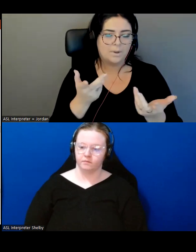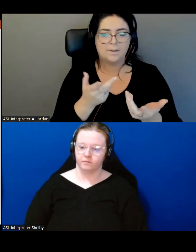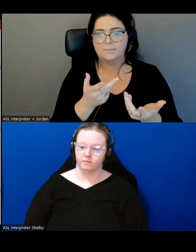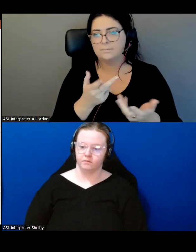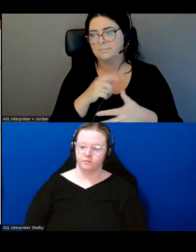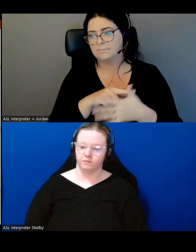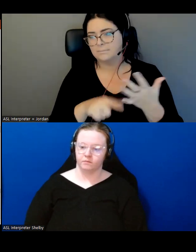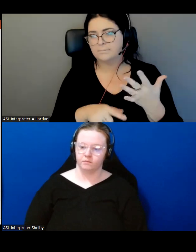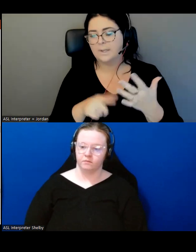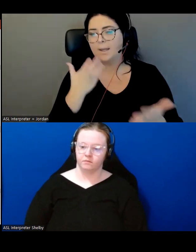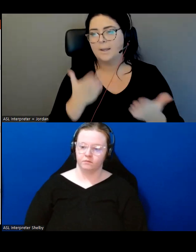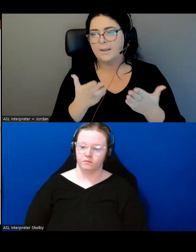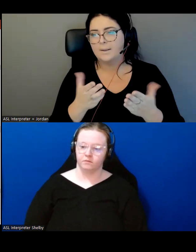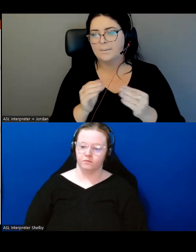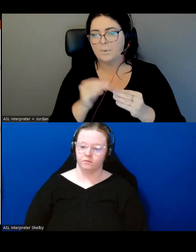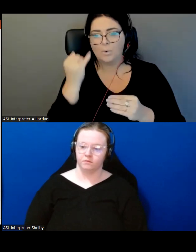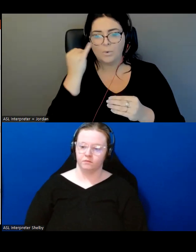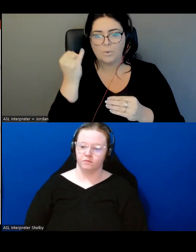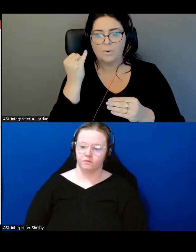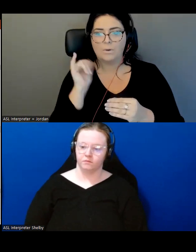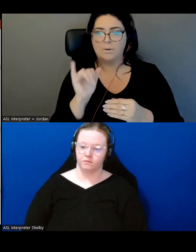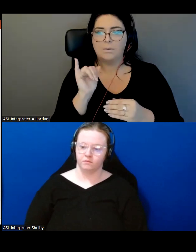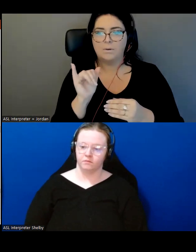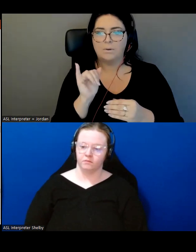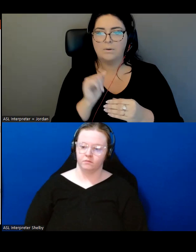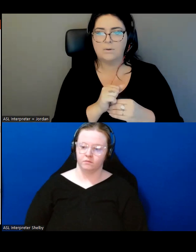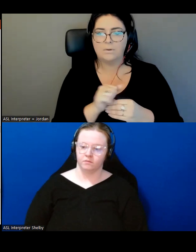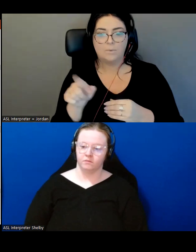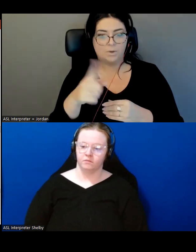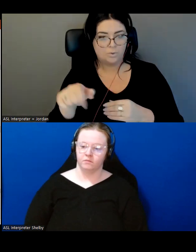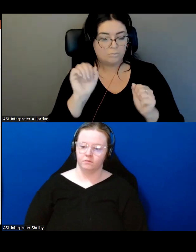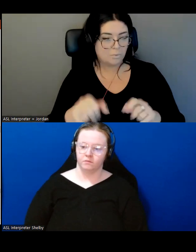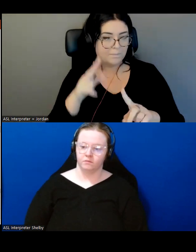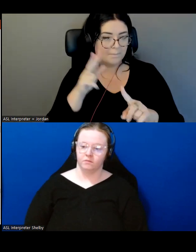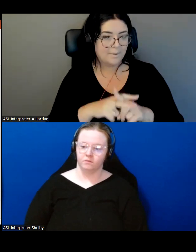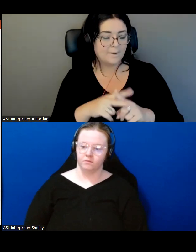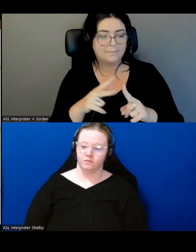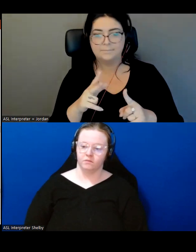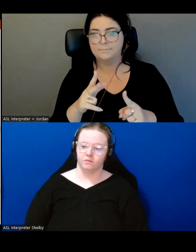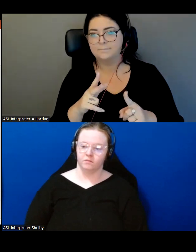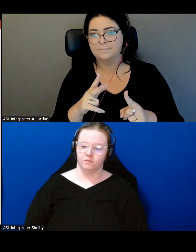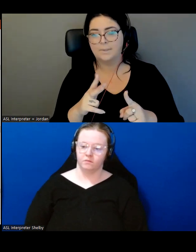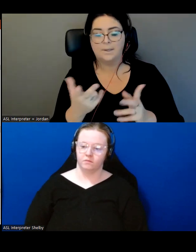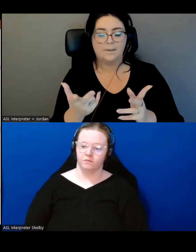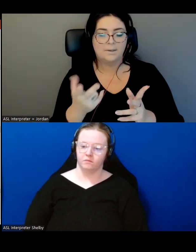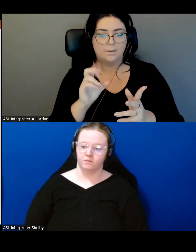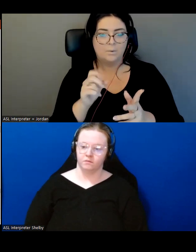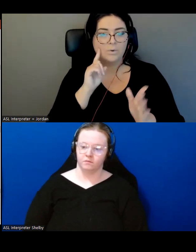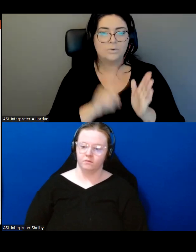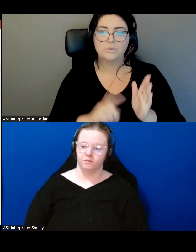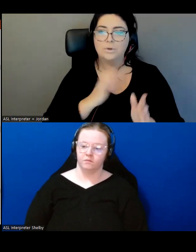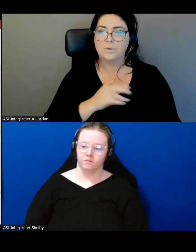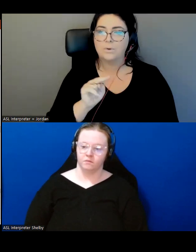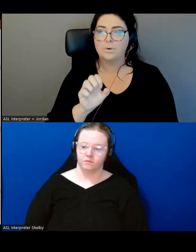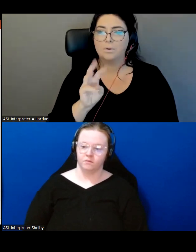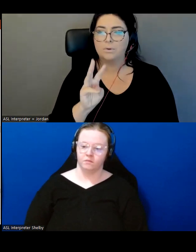of things, and might even give people an idea of what they could apply for. Or you may look at our newsletters and say, oh,